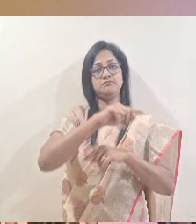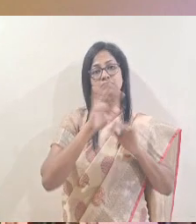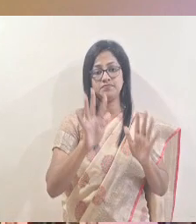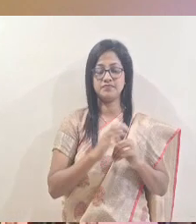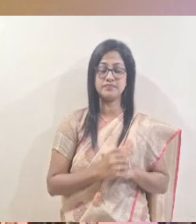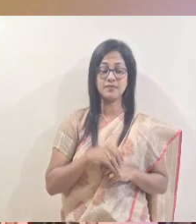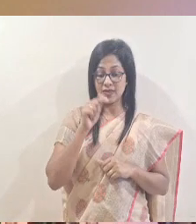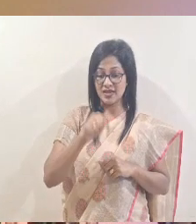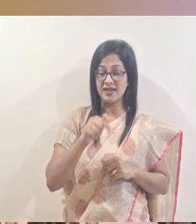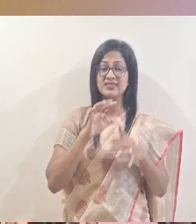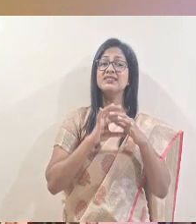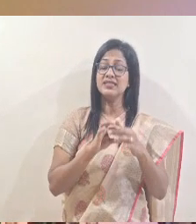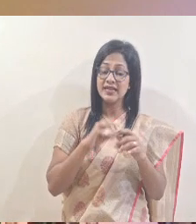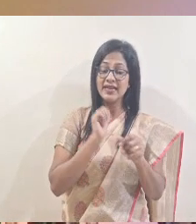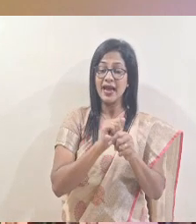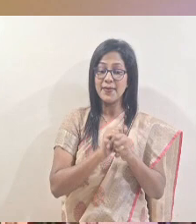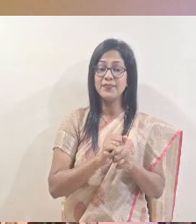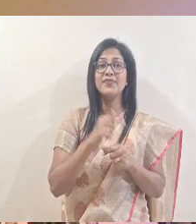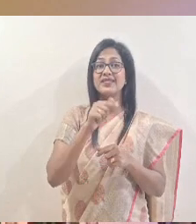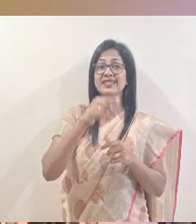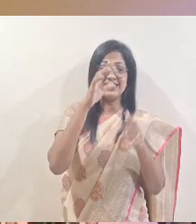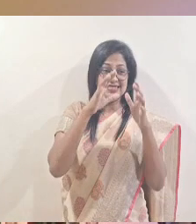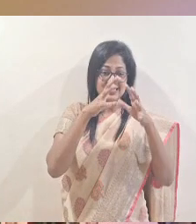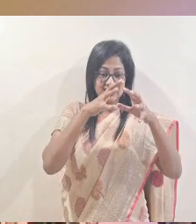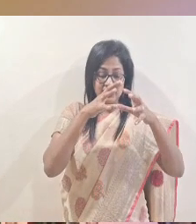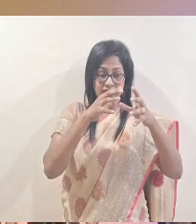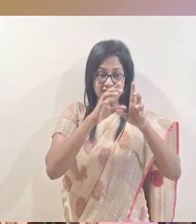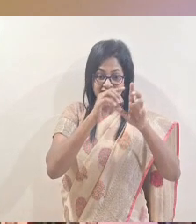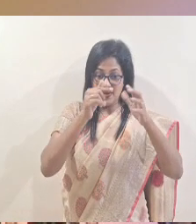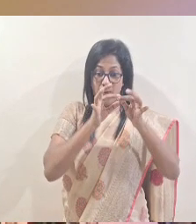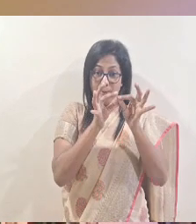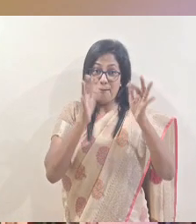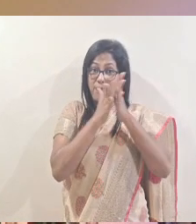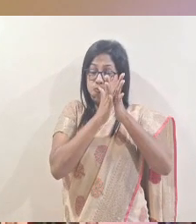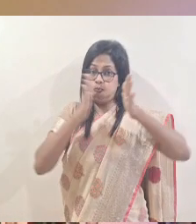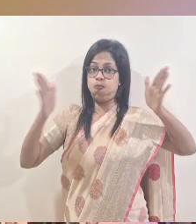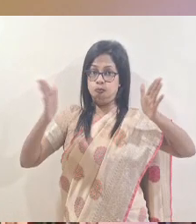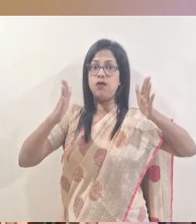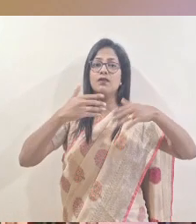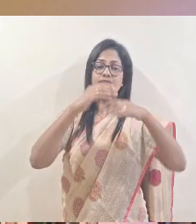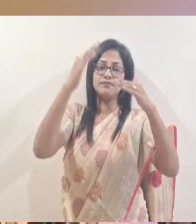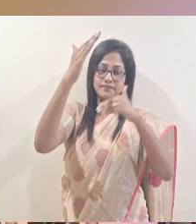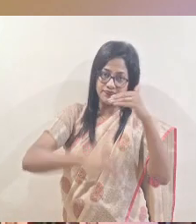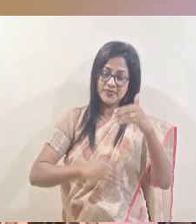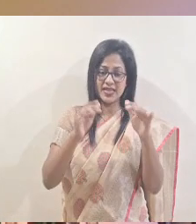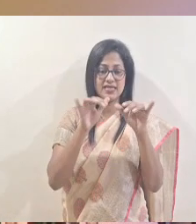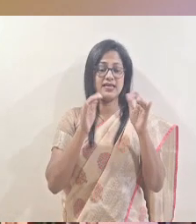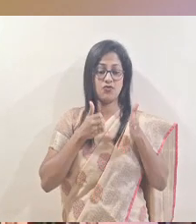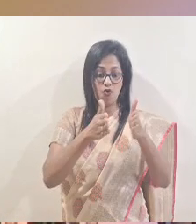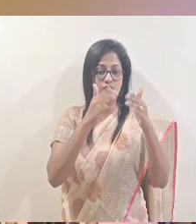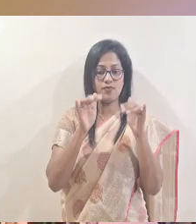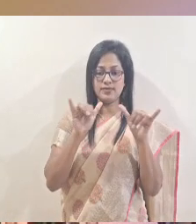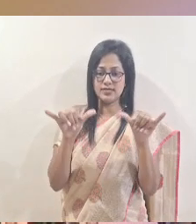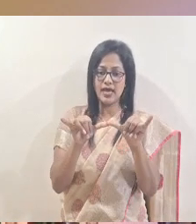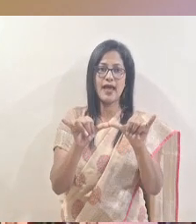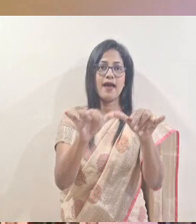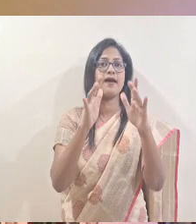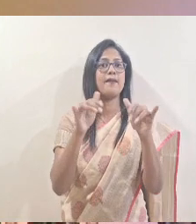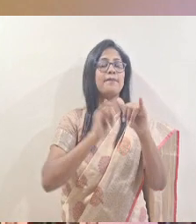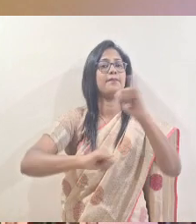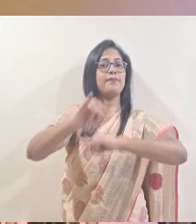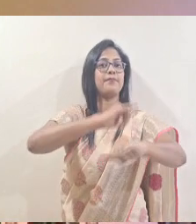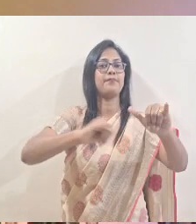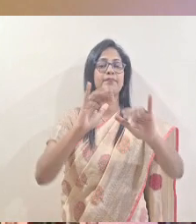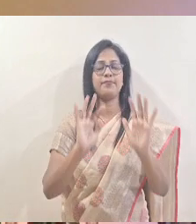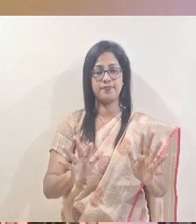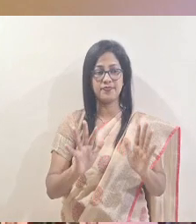So this was done to remove that demarcation of width. That is, all the roads are built the same. So initially, at least. Later on,